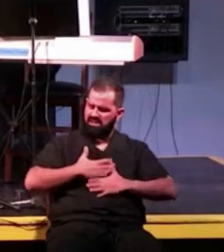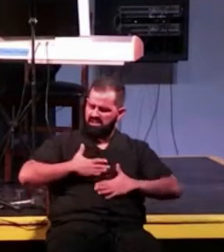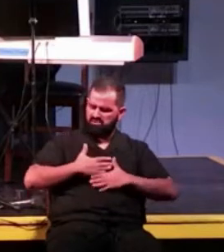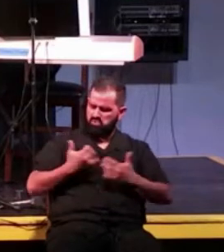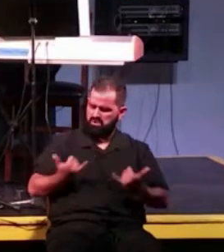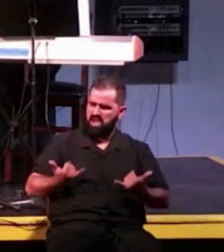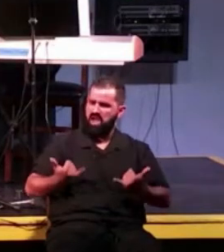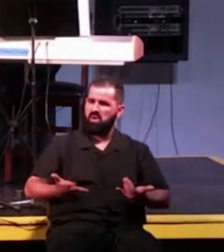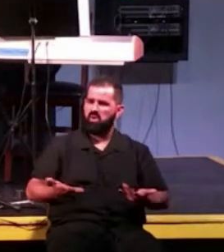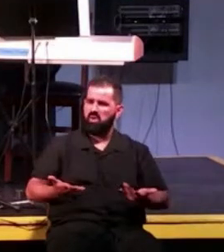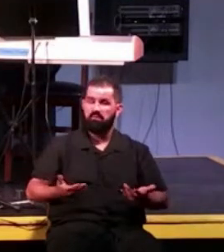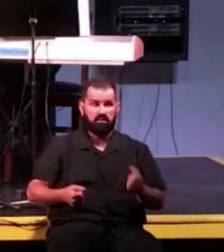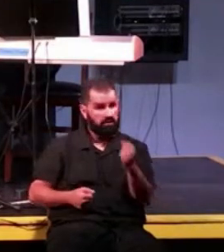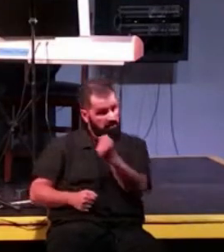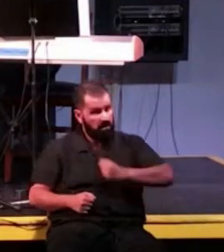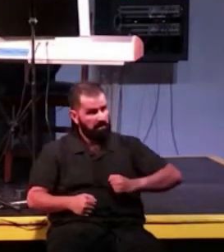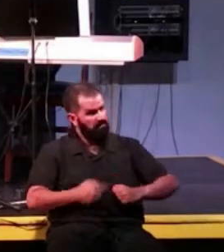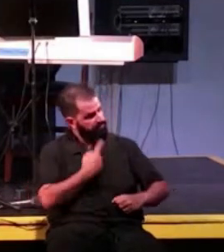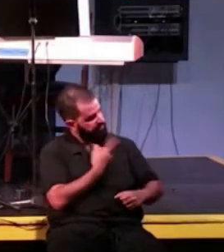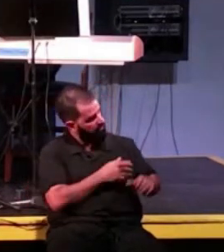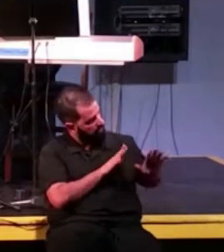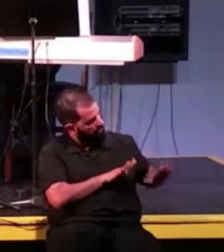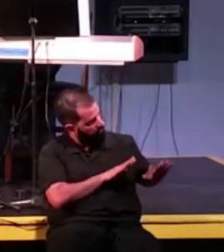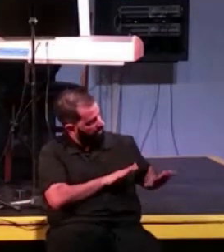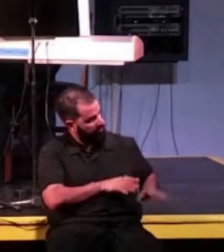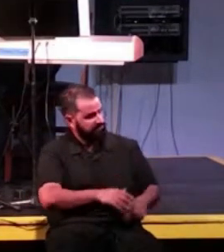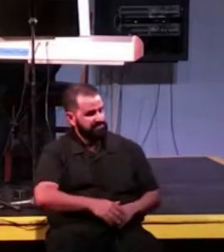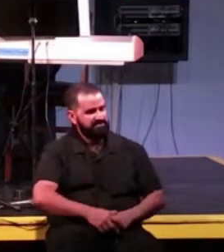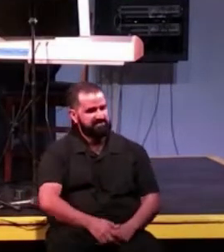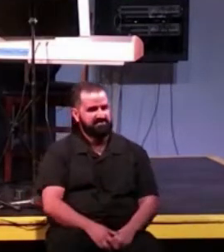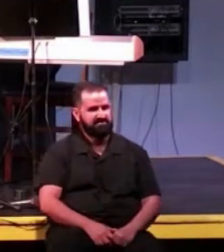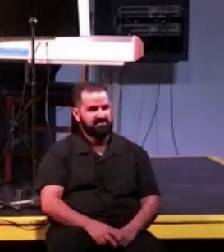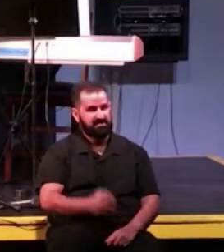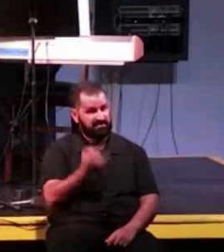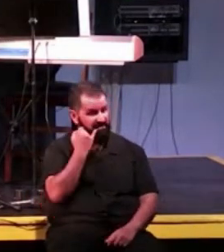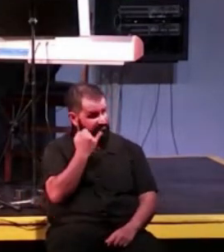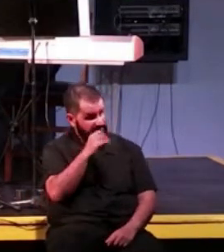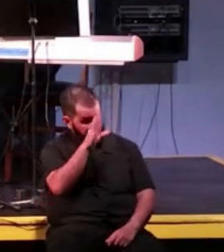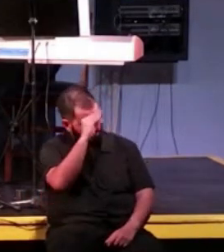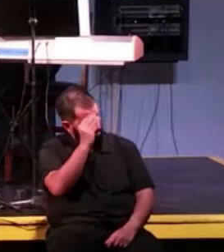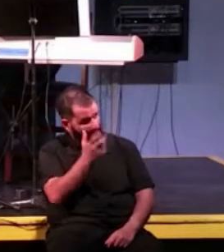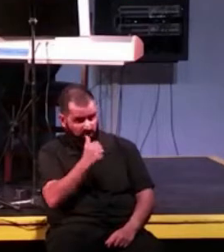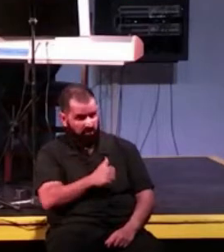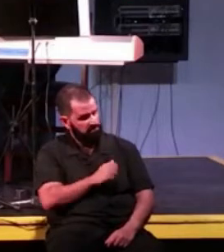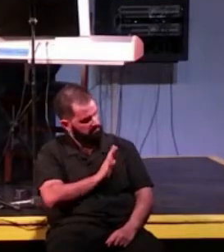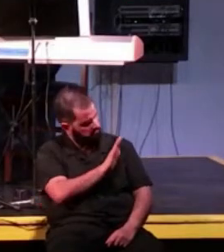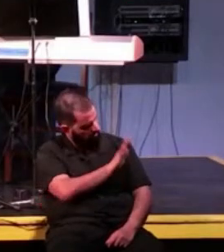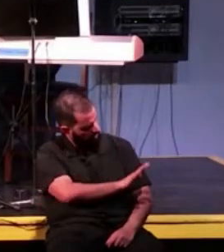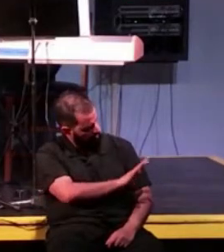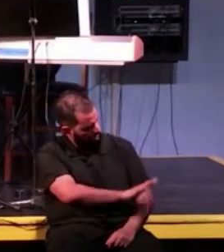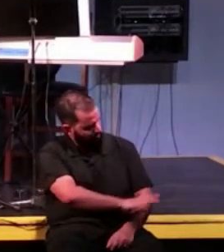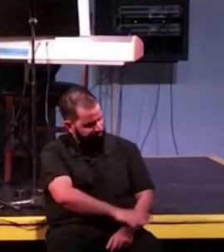Come on, turn to your neighbor and say, girl, calm down. And if it's a man, say, man, calm down.